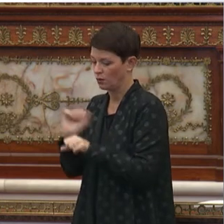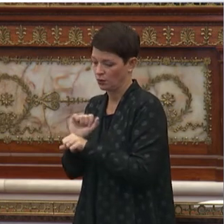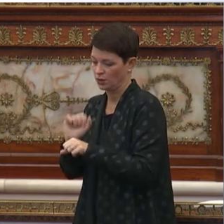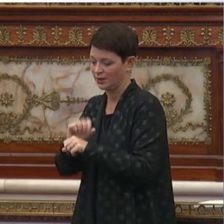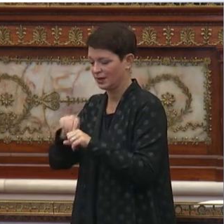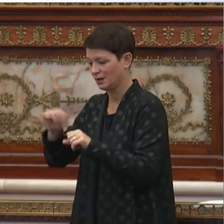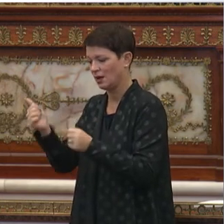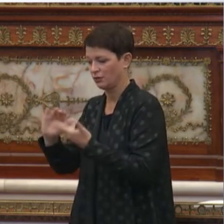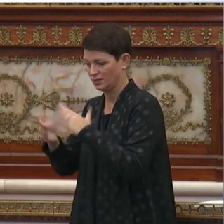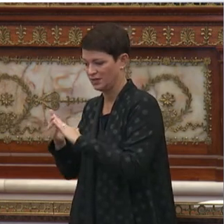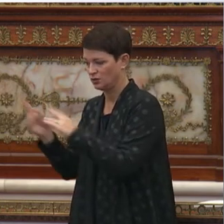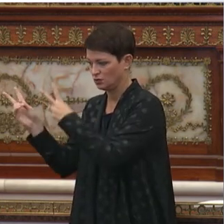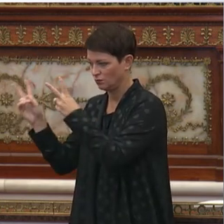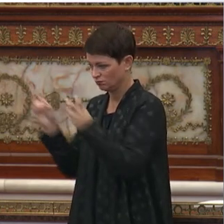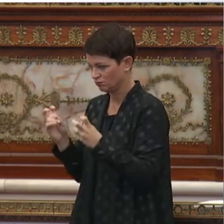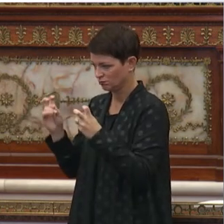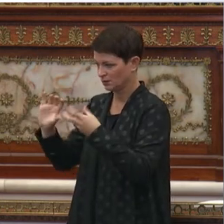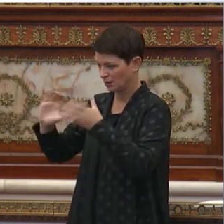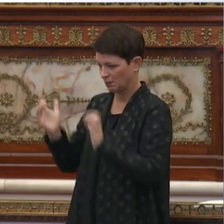other cities.